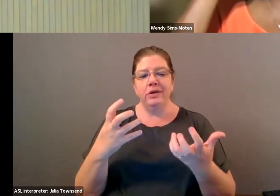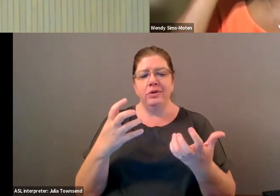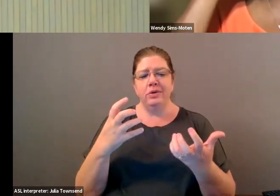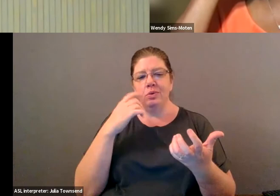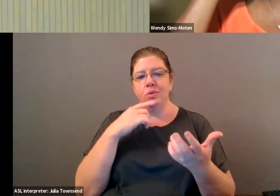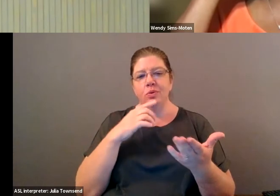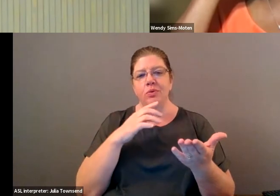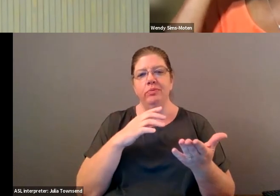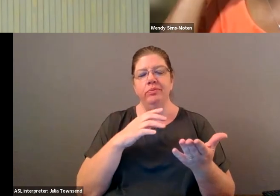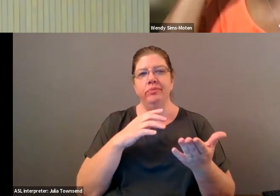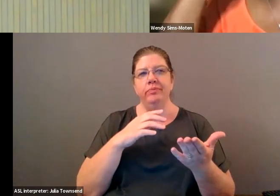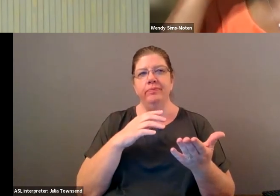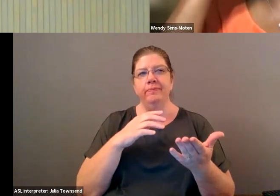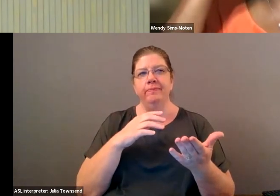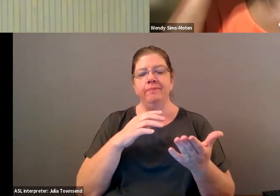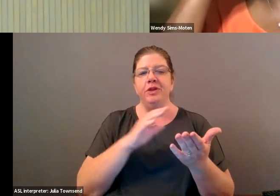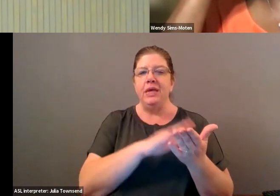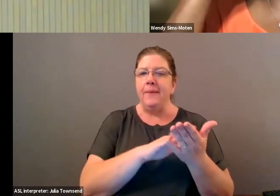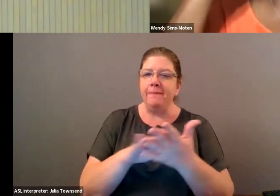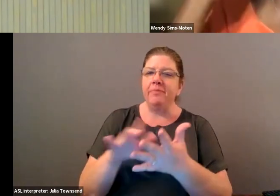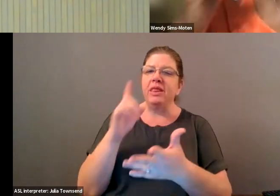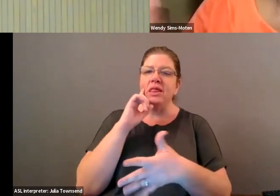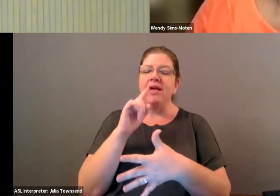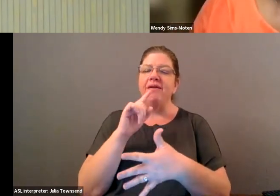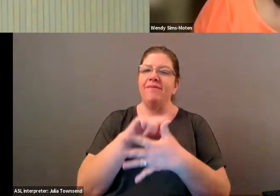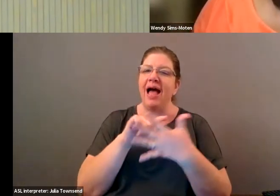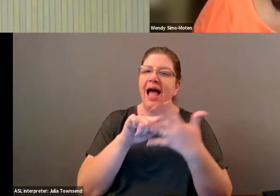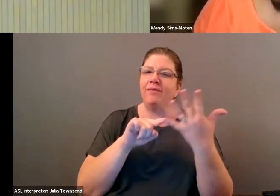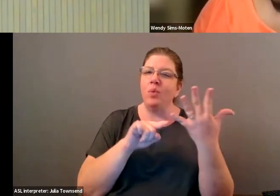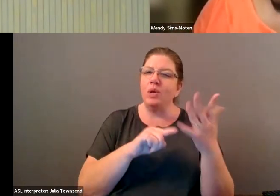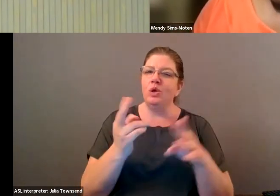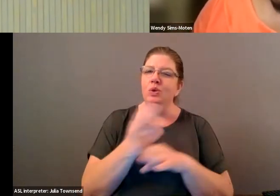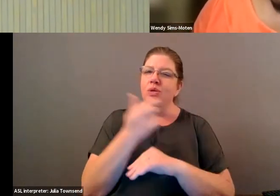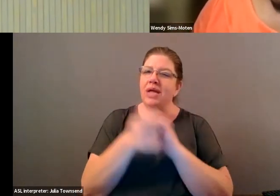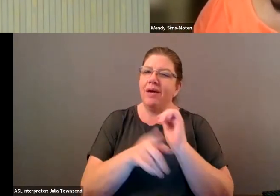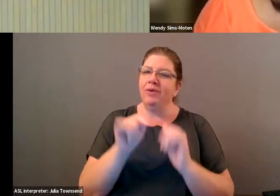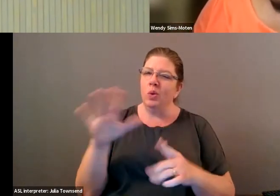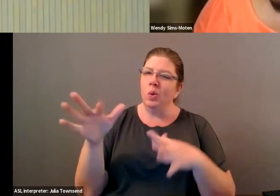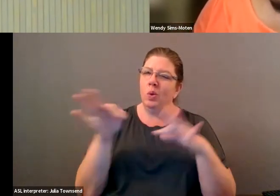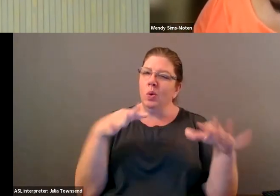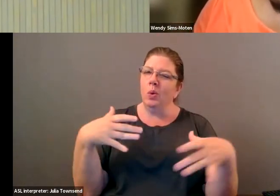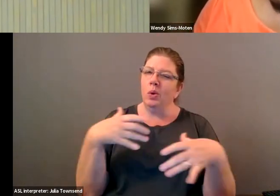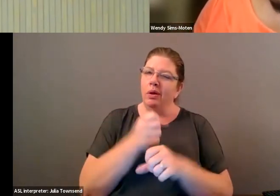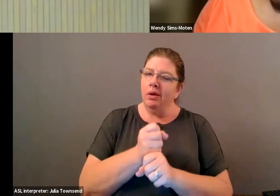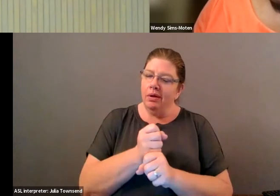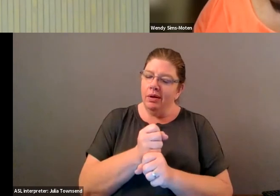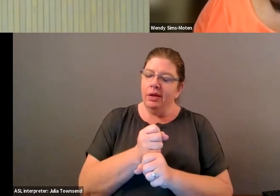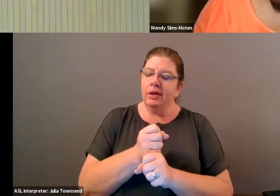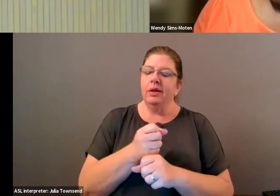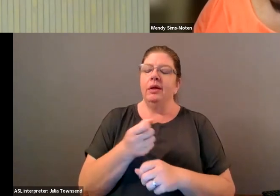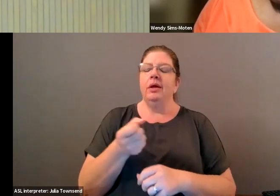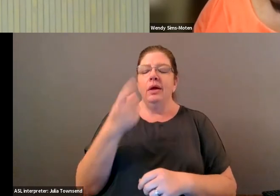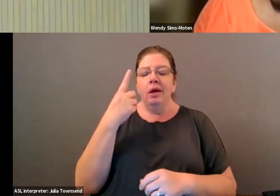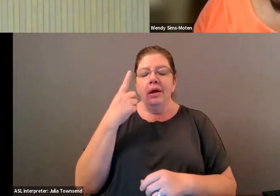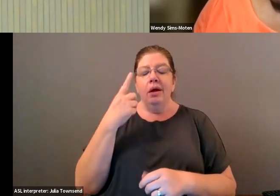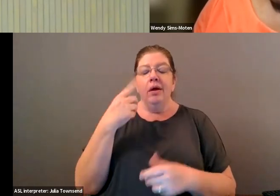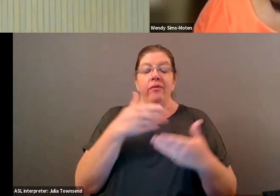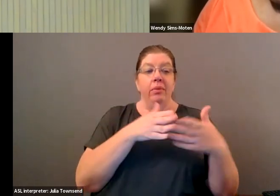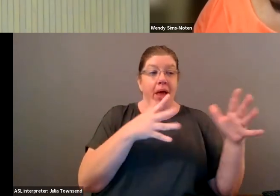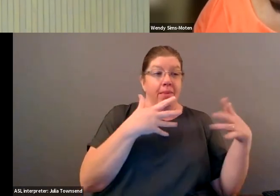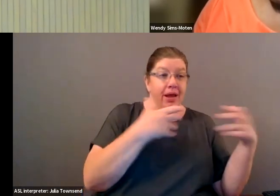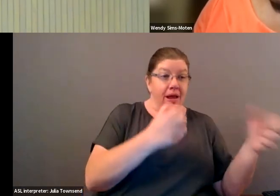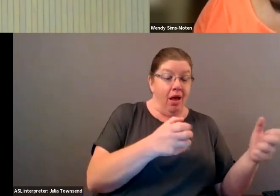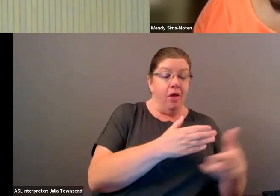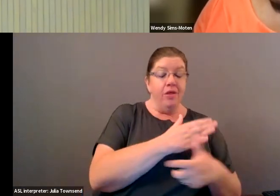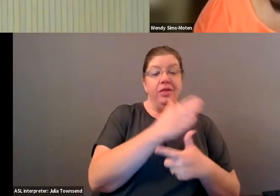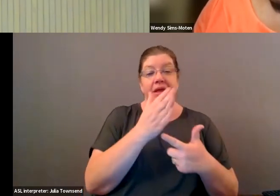five ways in which we are using every tool. And I just want to simplify, because in addition to public health and CDC